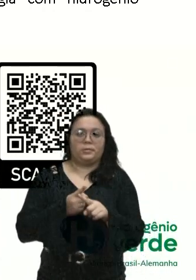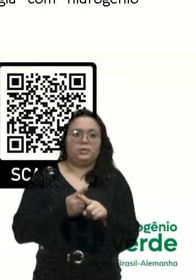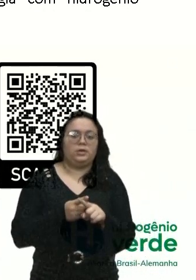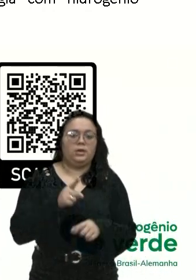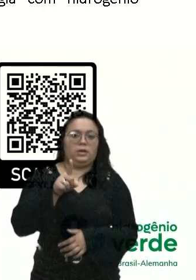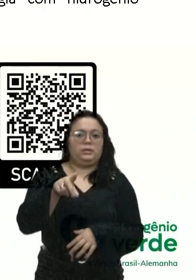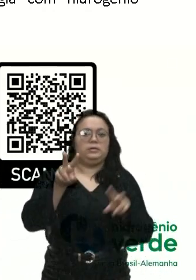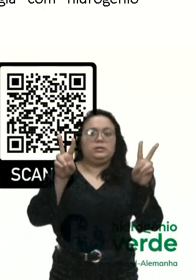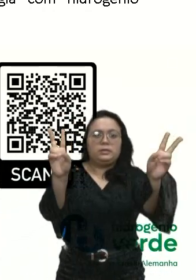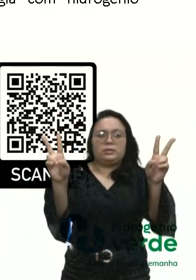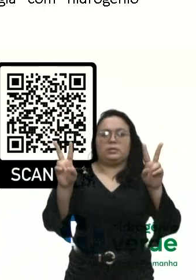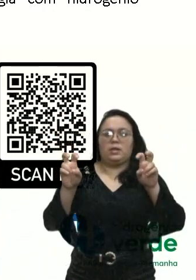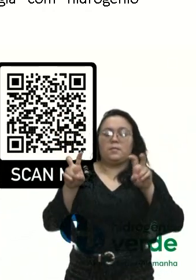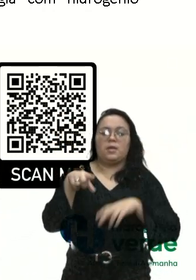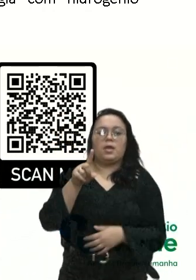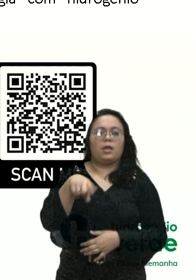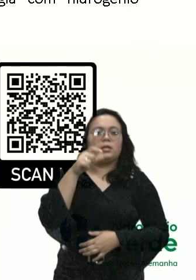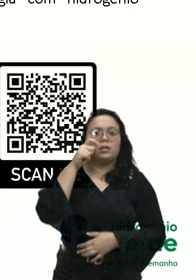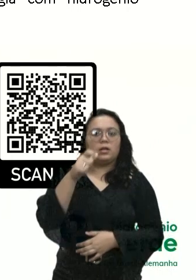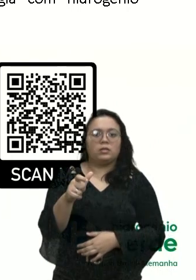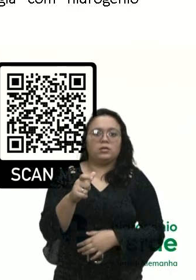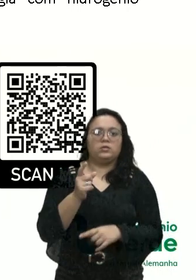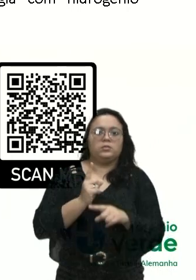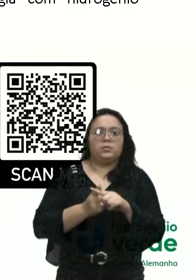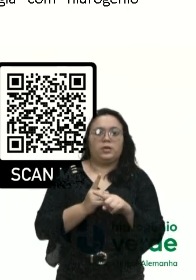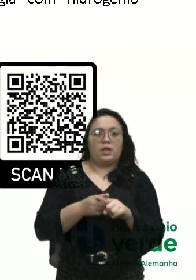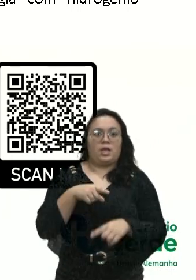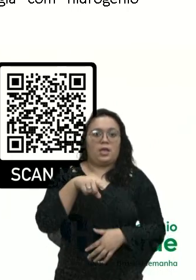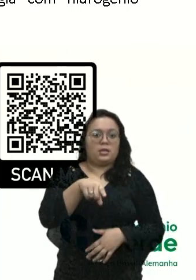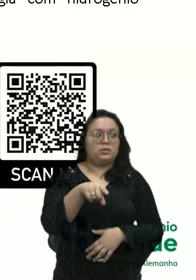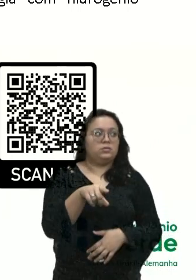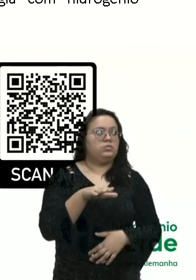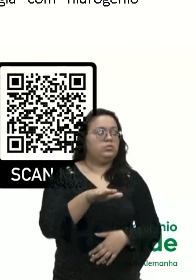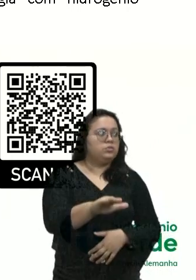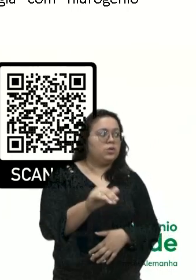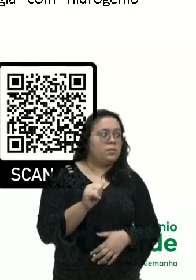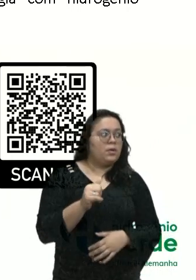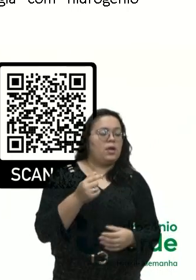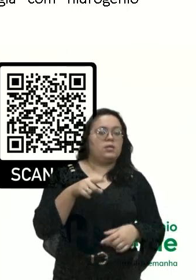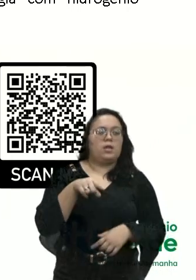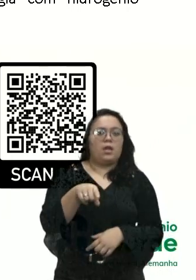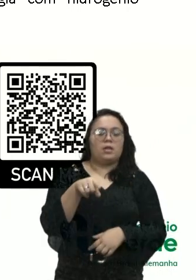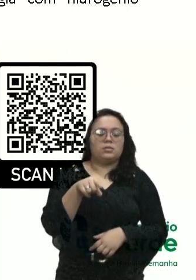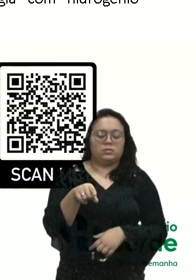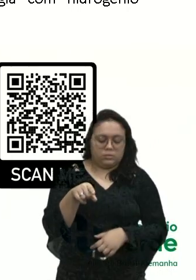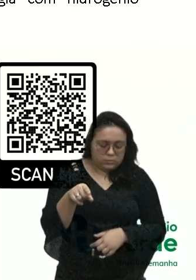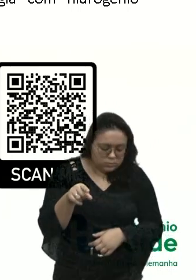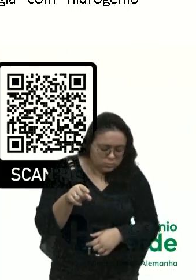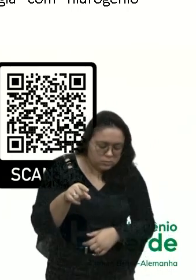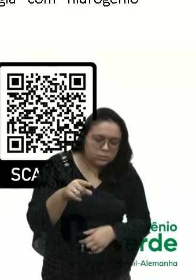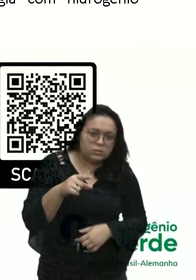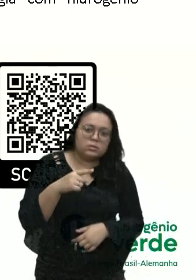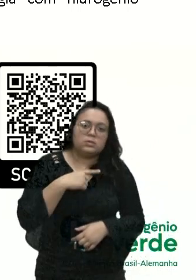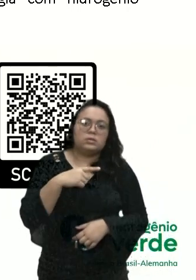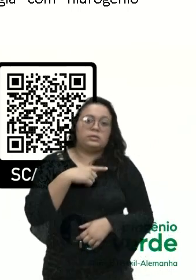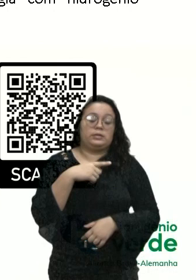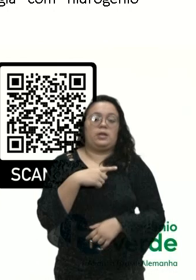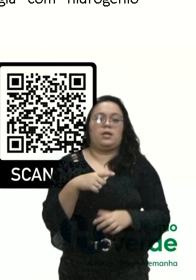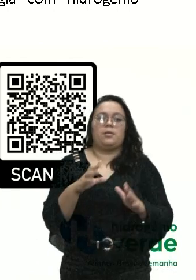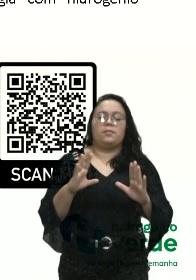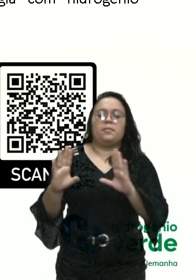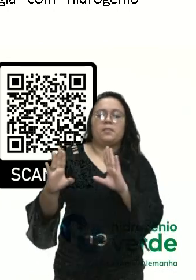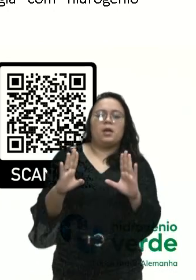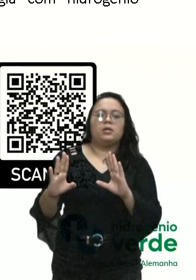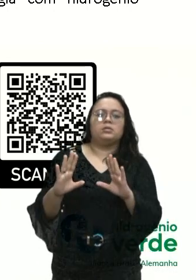para essa chamada agora, nós vamos sair pouco dessa parte tecnológica. And we're going to go from